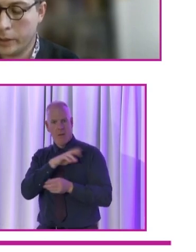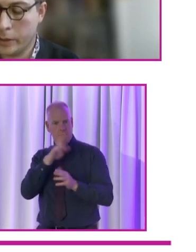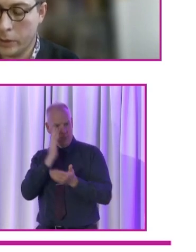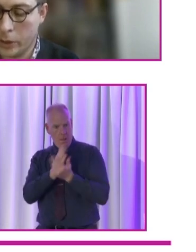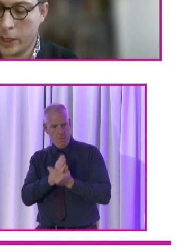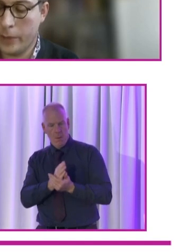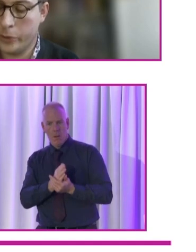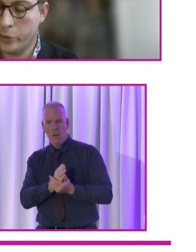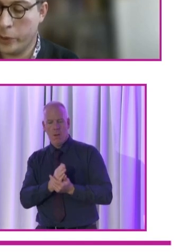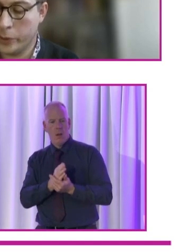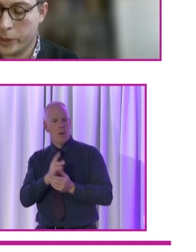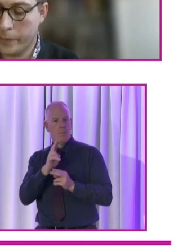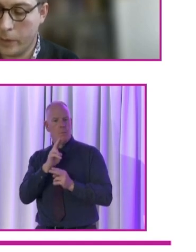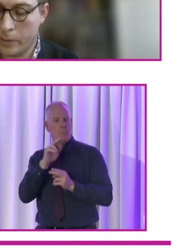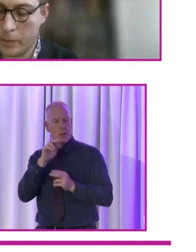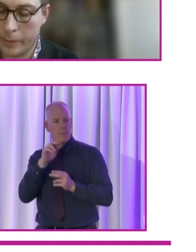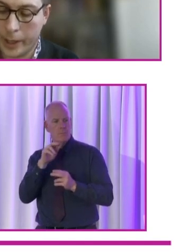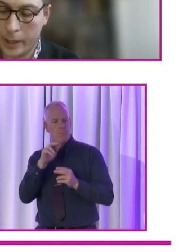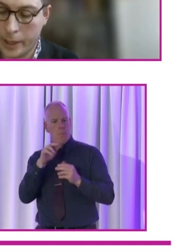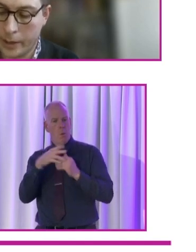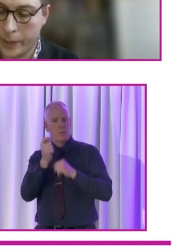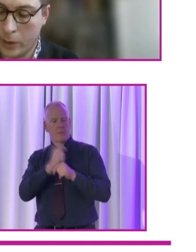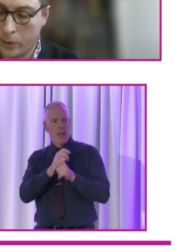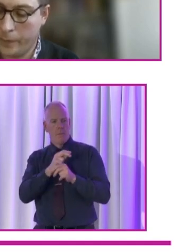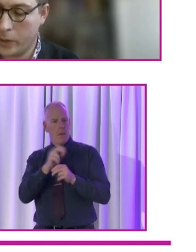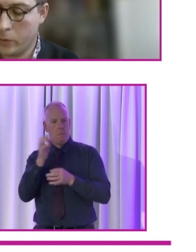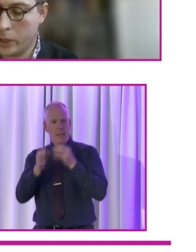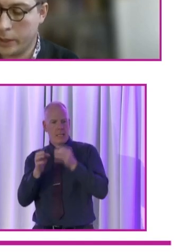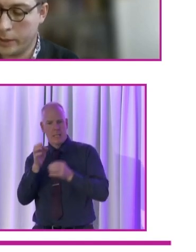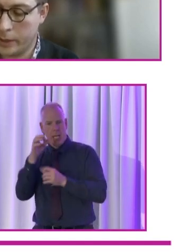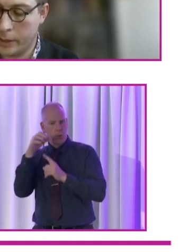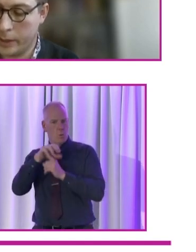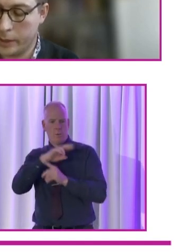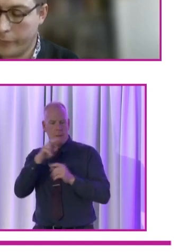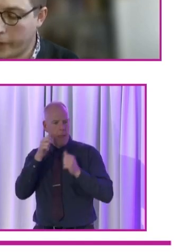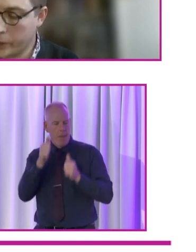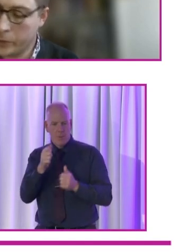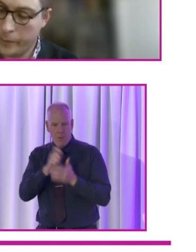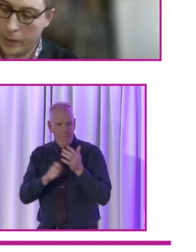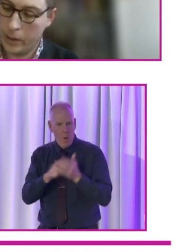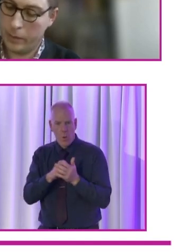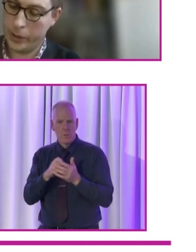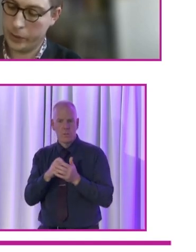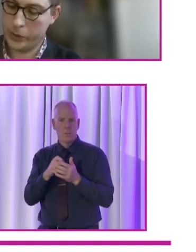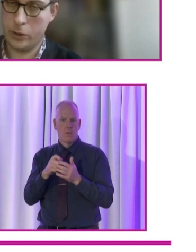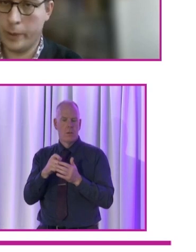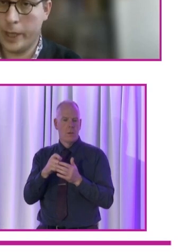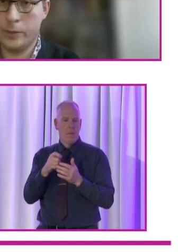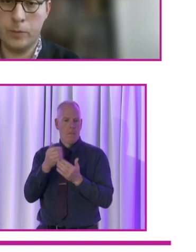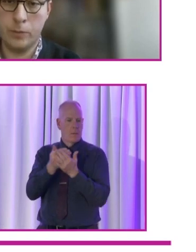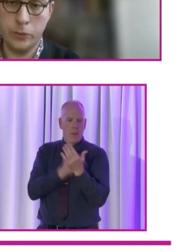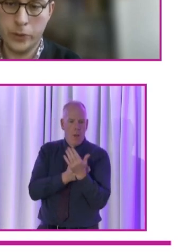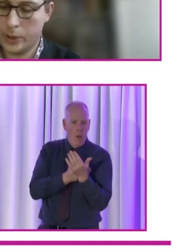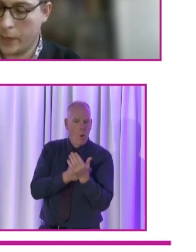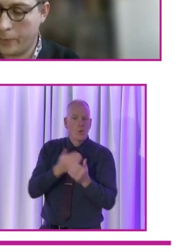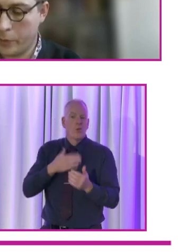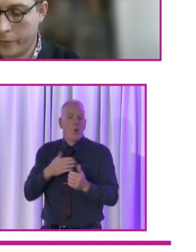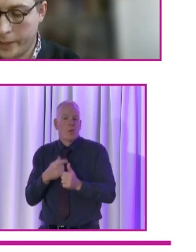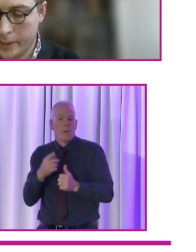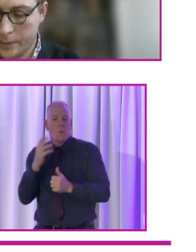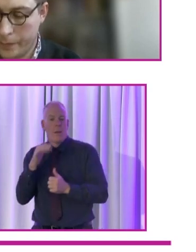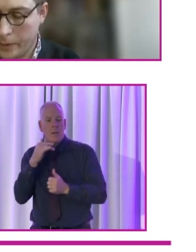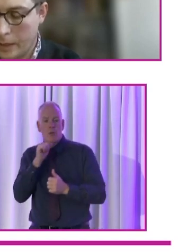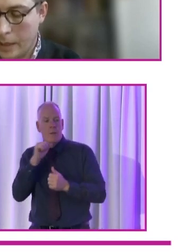usually not able to vote by law or de facto because no ballot booths